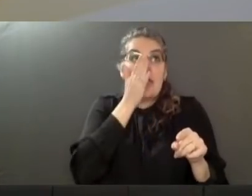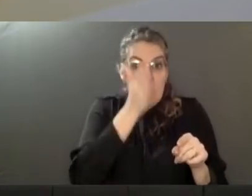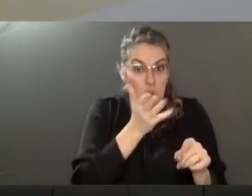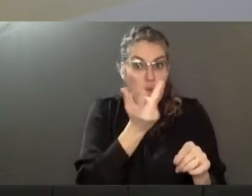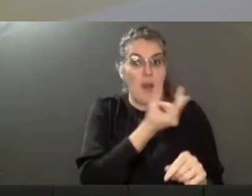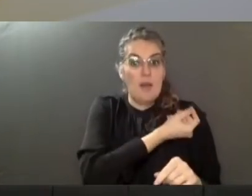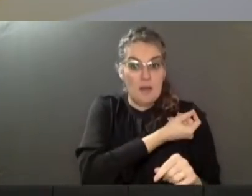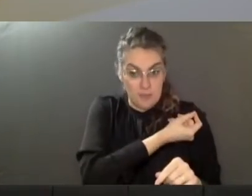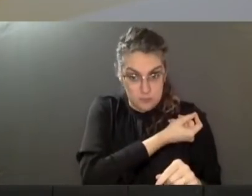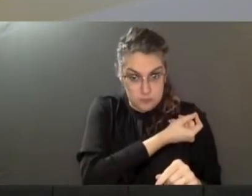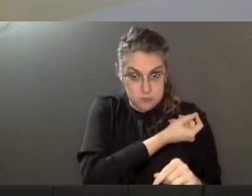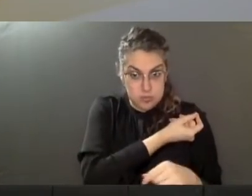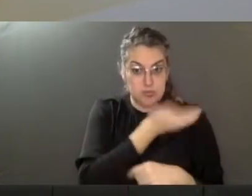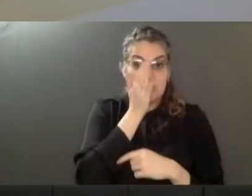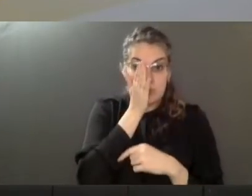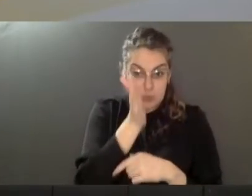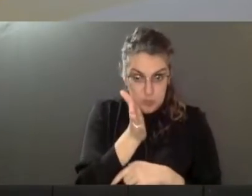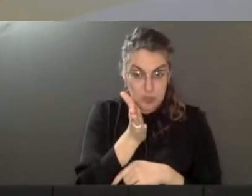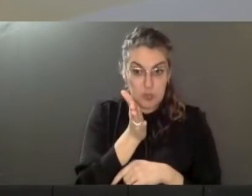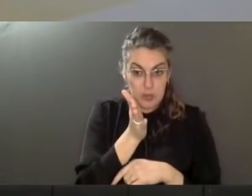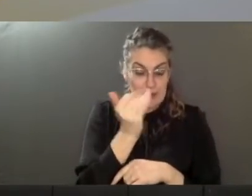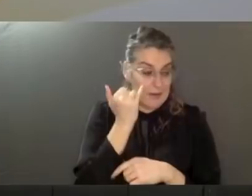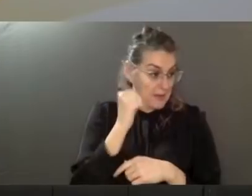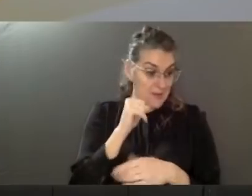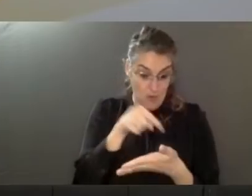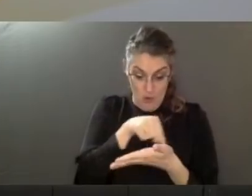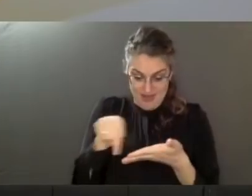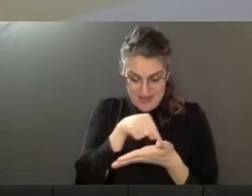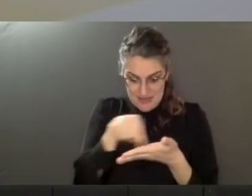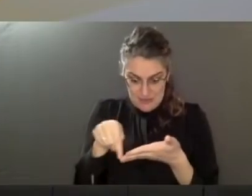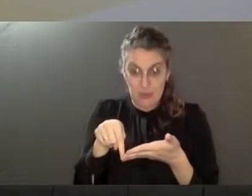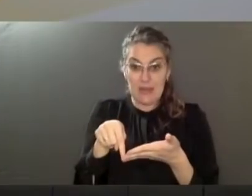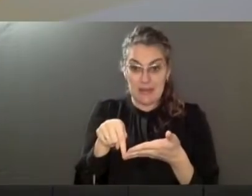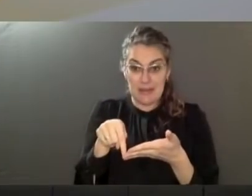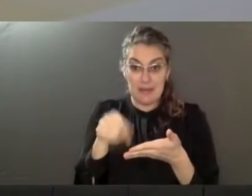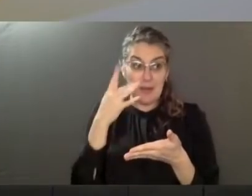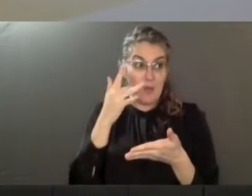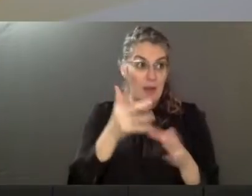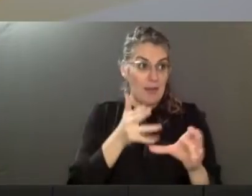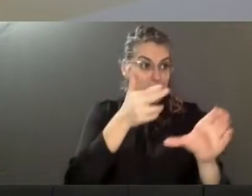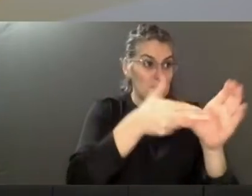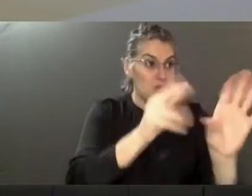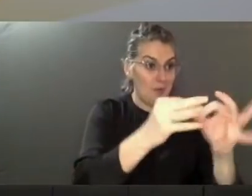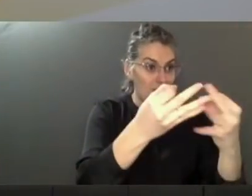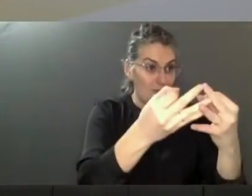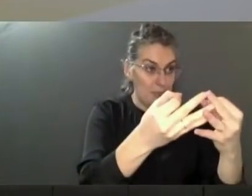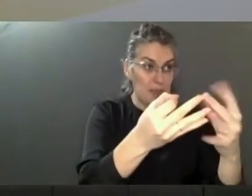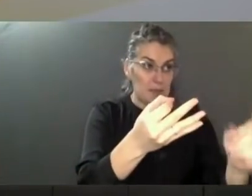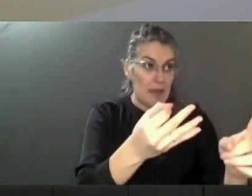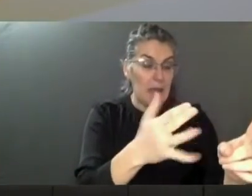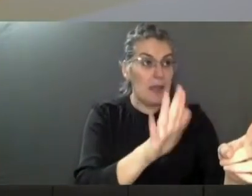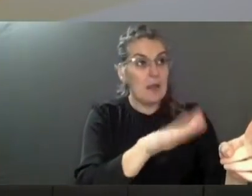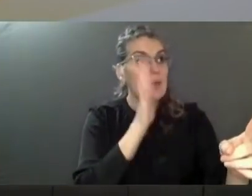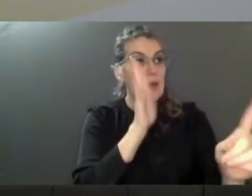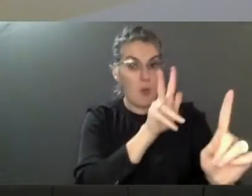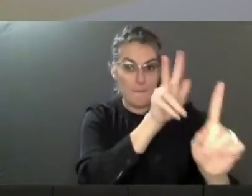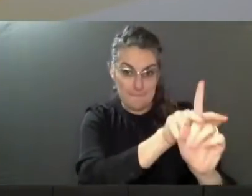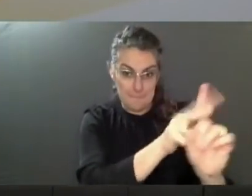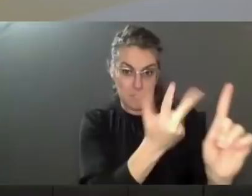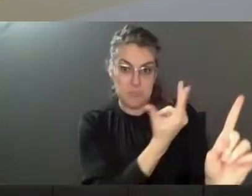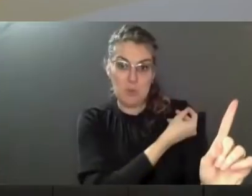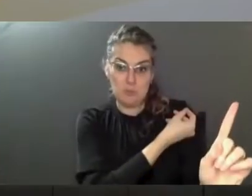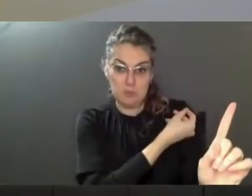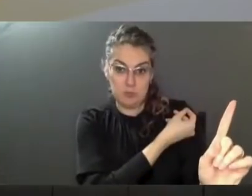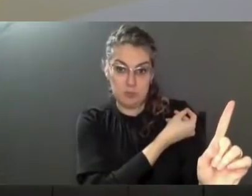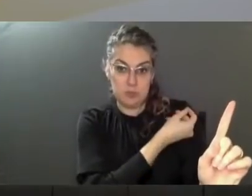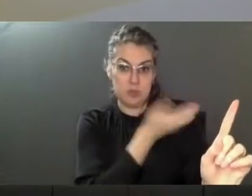but they will get vaccinated if that's part of the question. And of course, making sure the residents don't